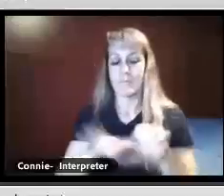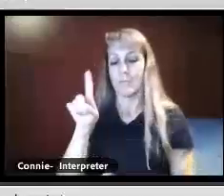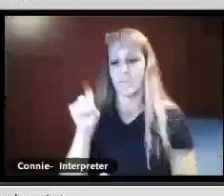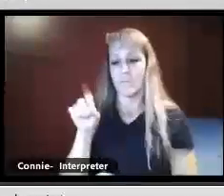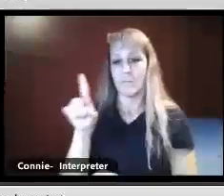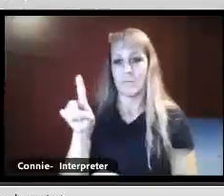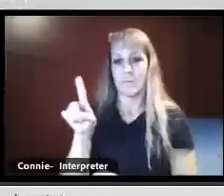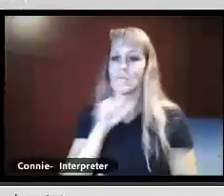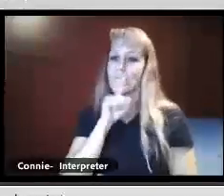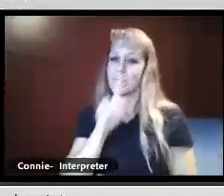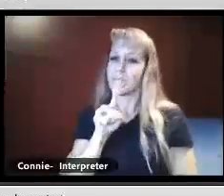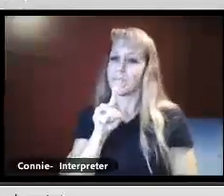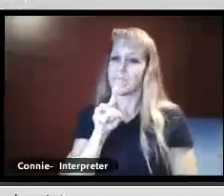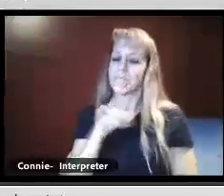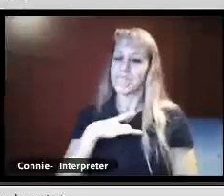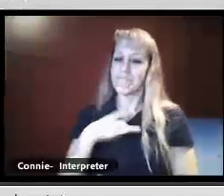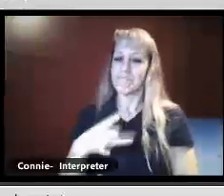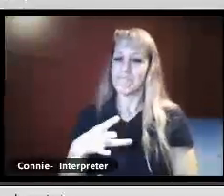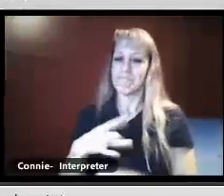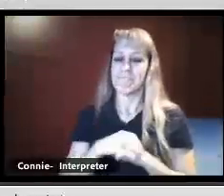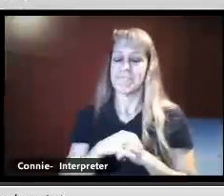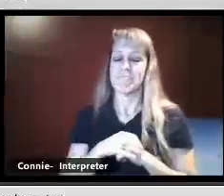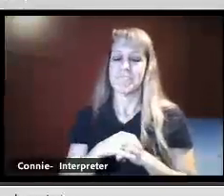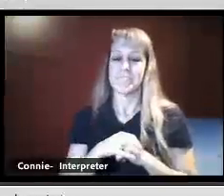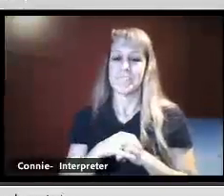me. And some of the